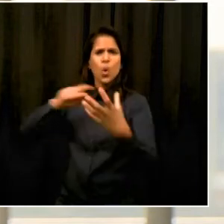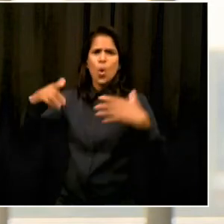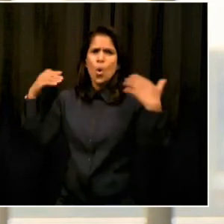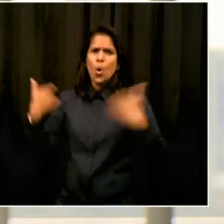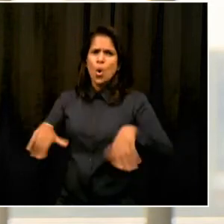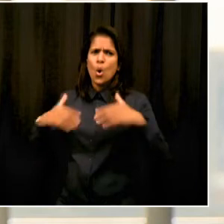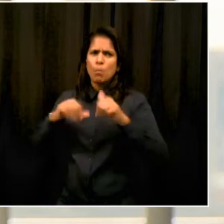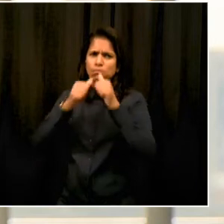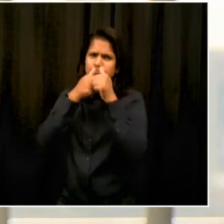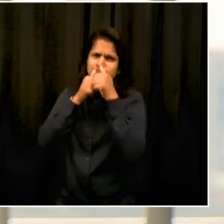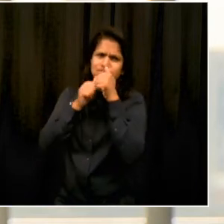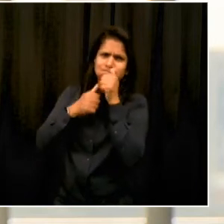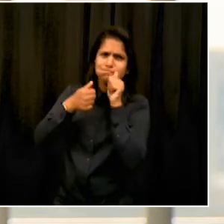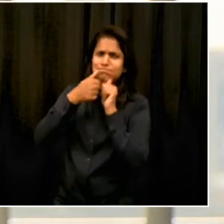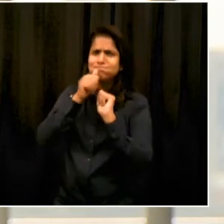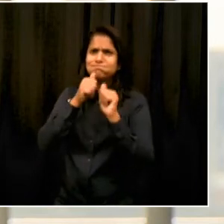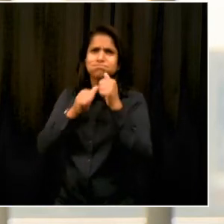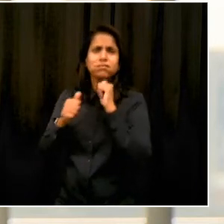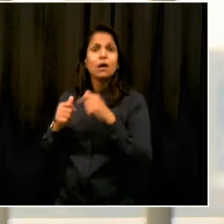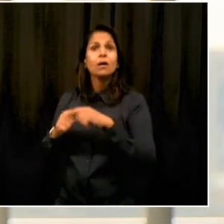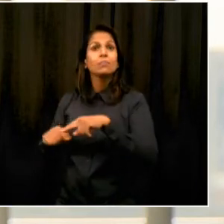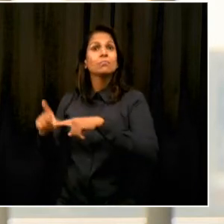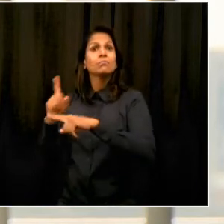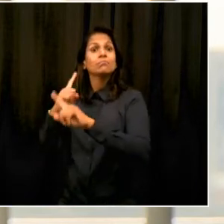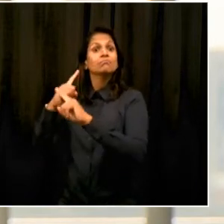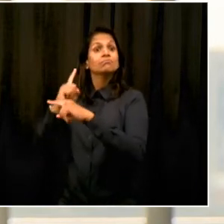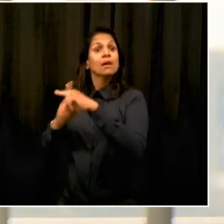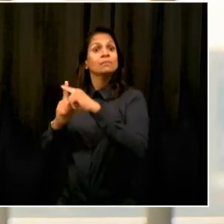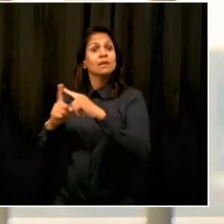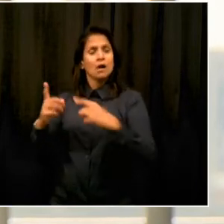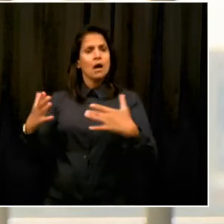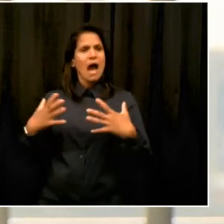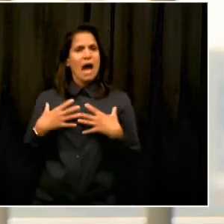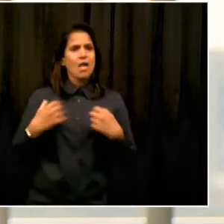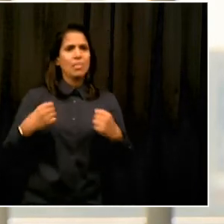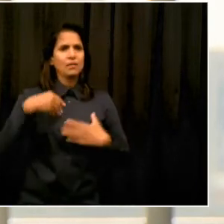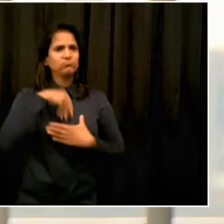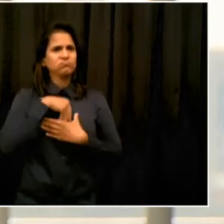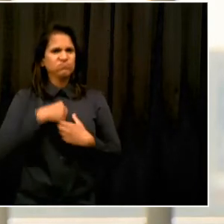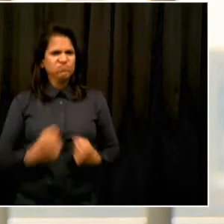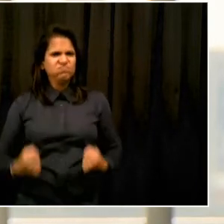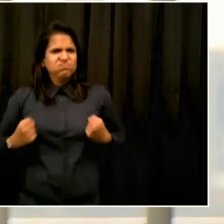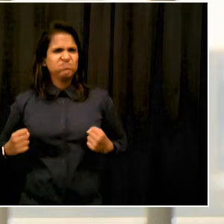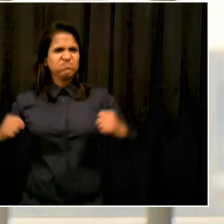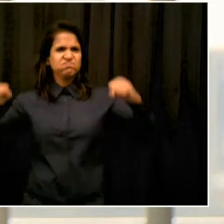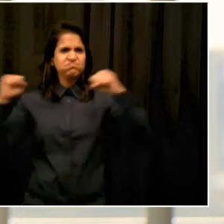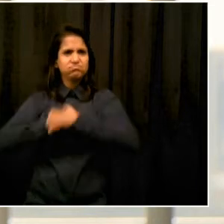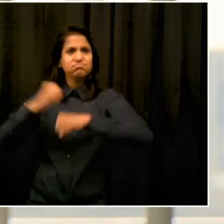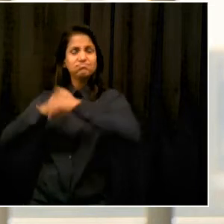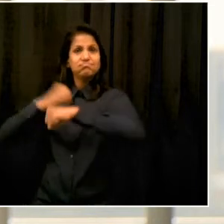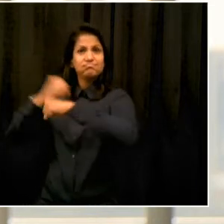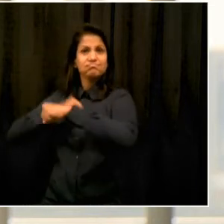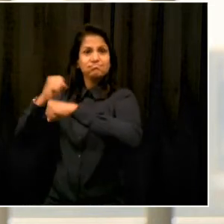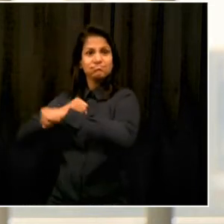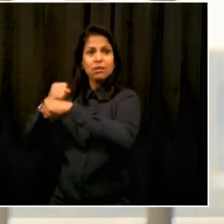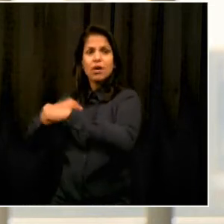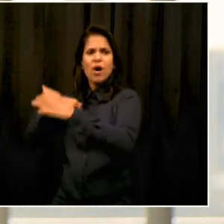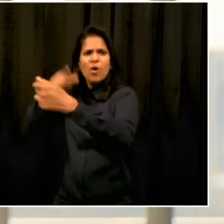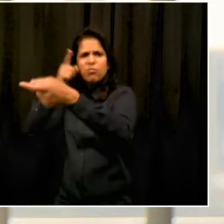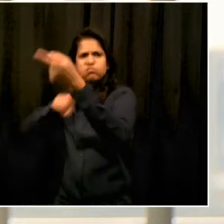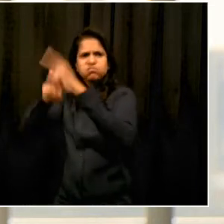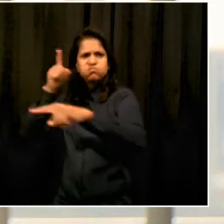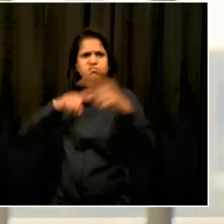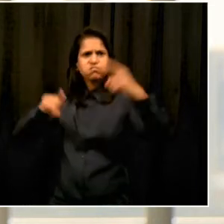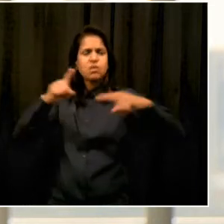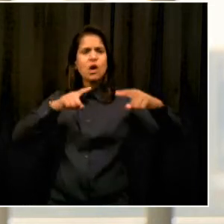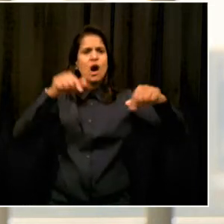public health, with science, and with partnerships. To win that fight here in New York City, we have drawn from the